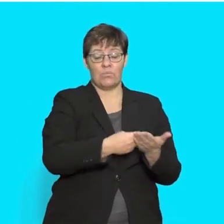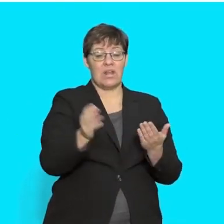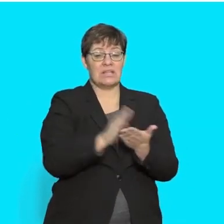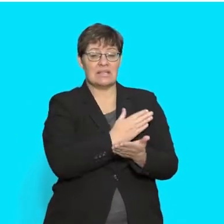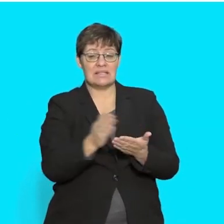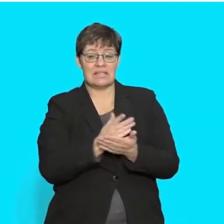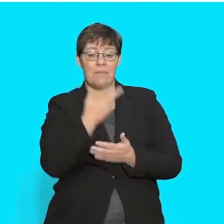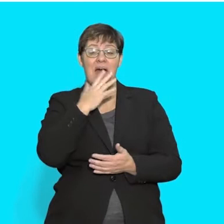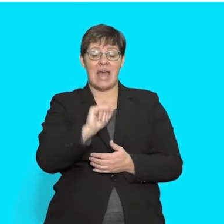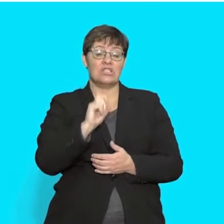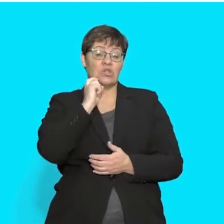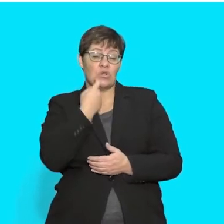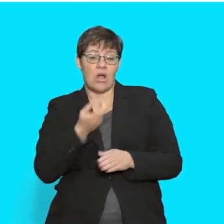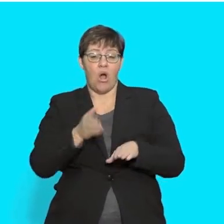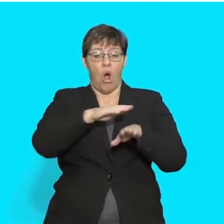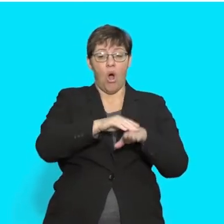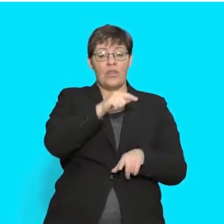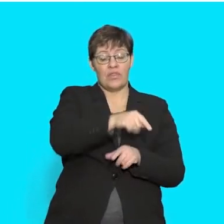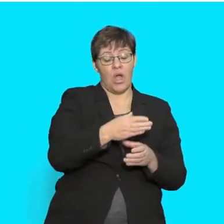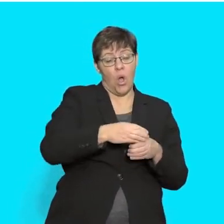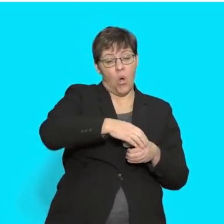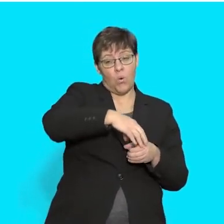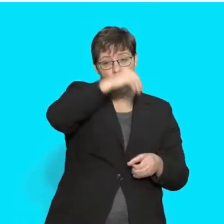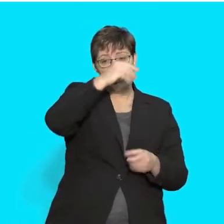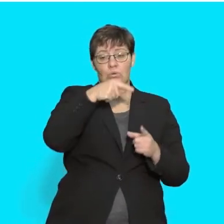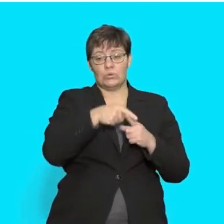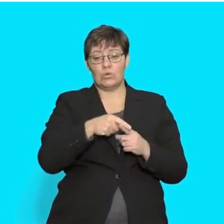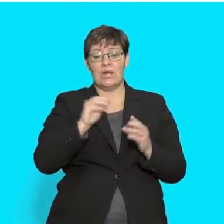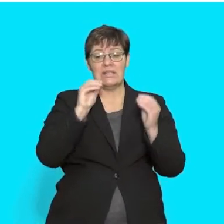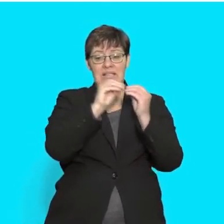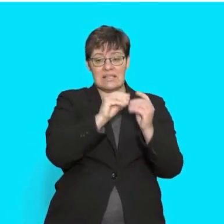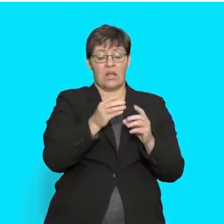to stick on the buttons. Say that now, please.